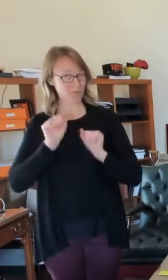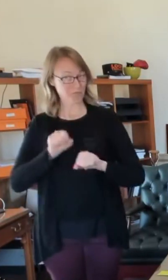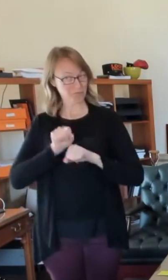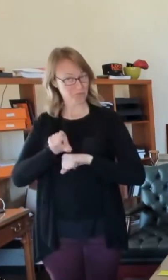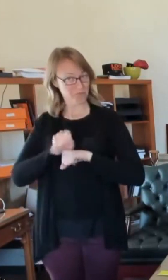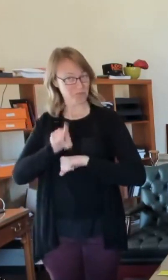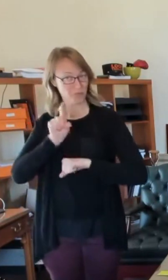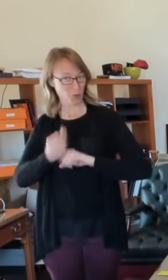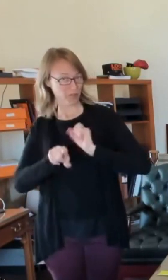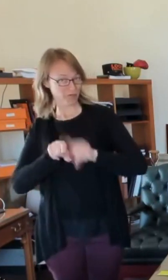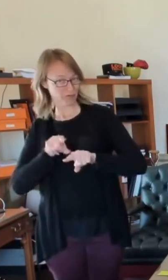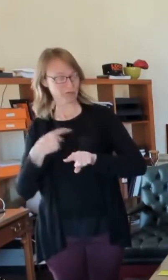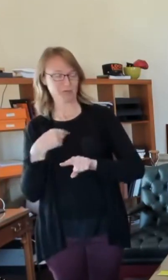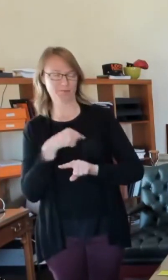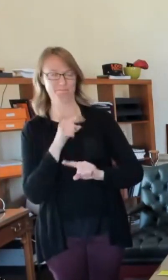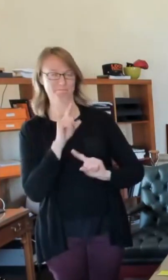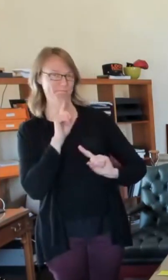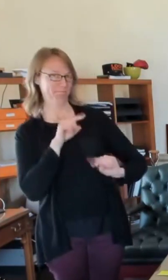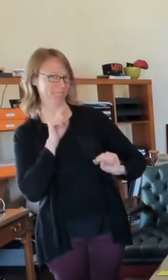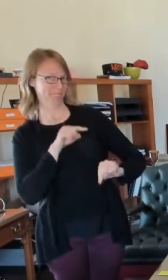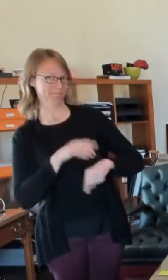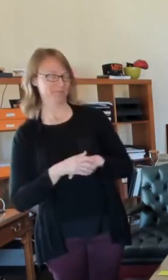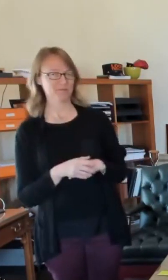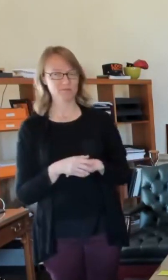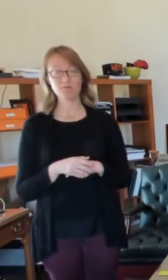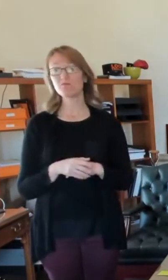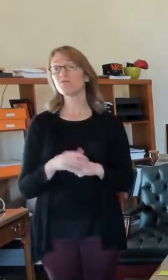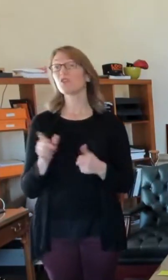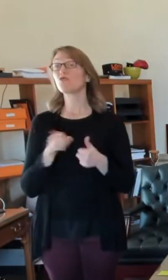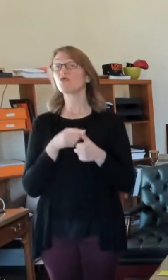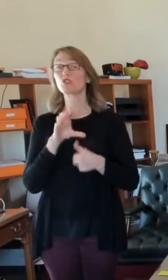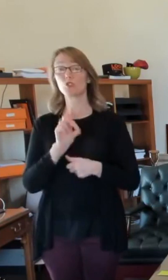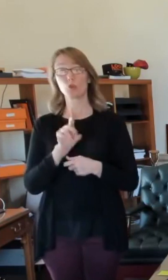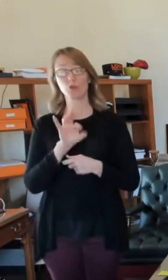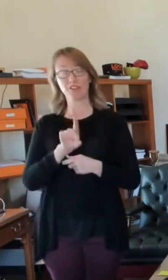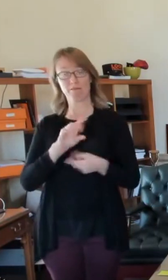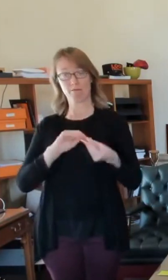So, starting here with the COVID numbers,